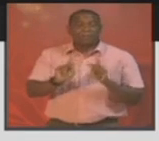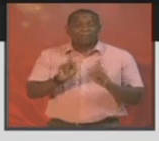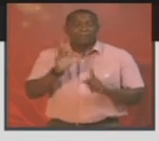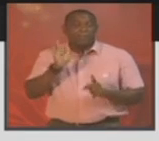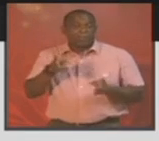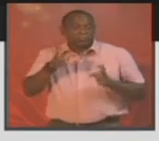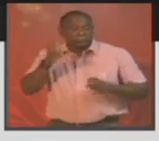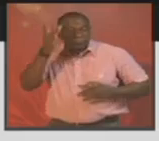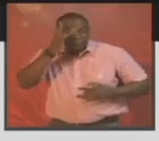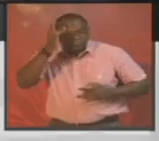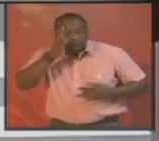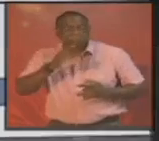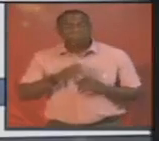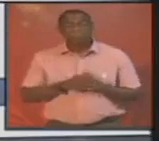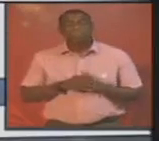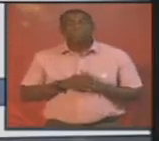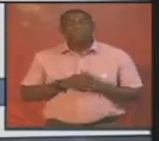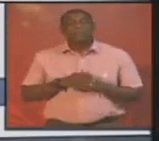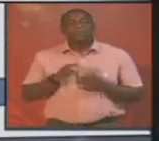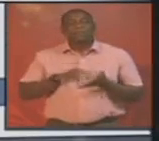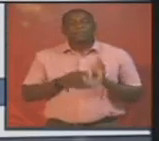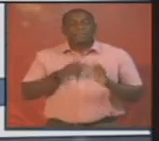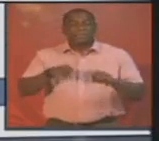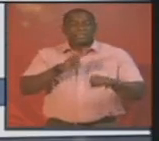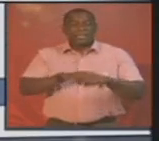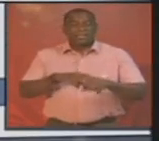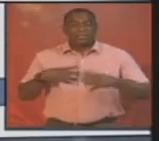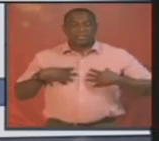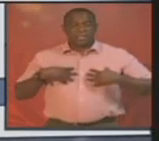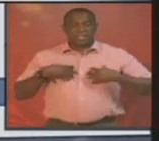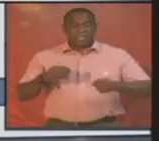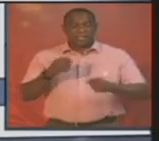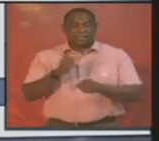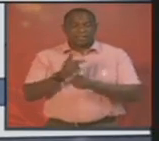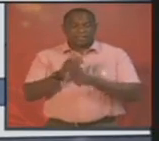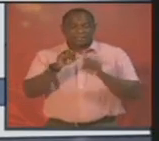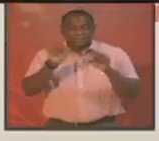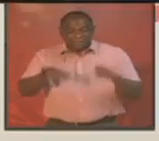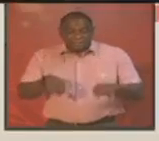national healthcare system. I thank you for your attention.